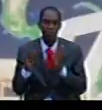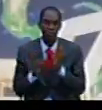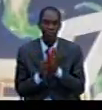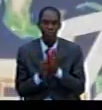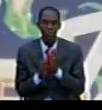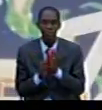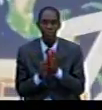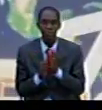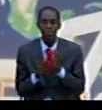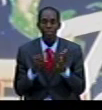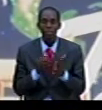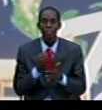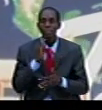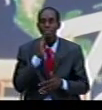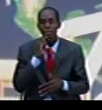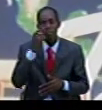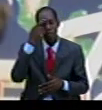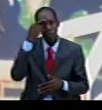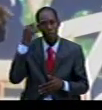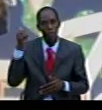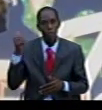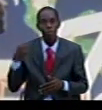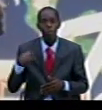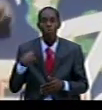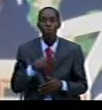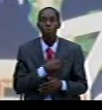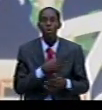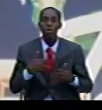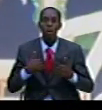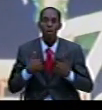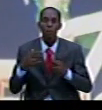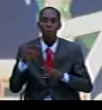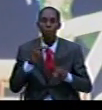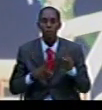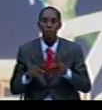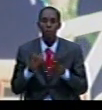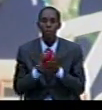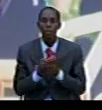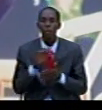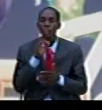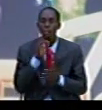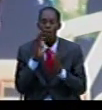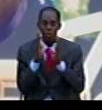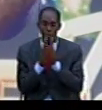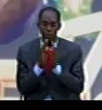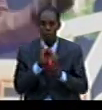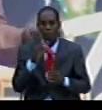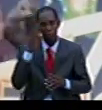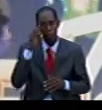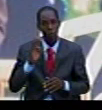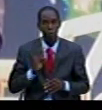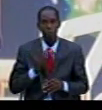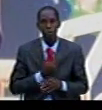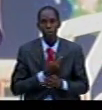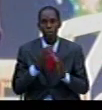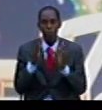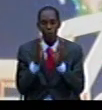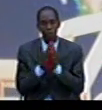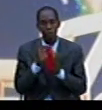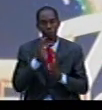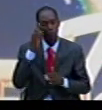it is because we have people that are praying for us, that are praying for this administration.